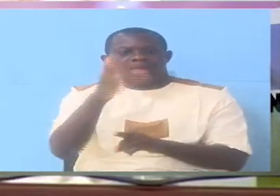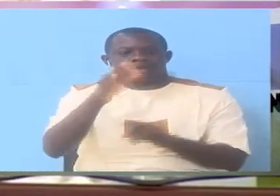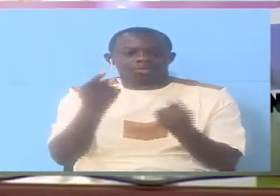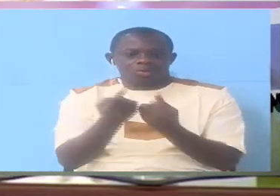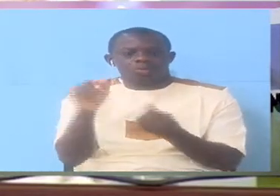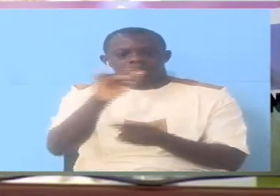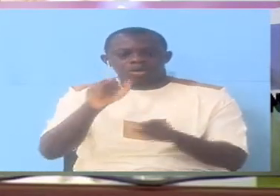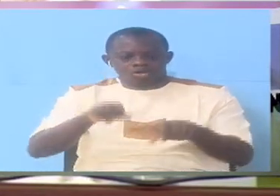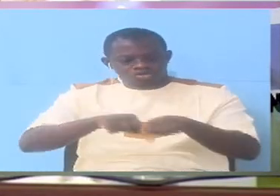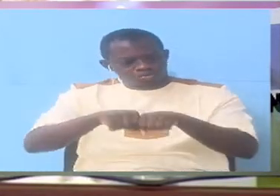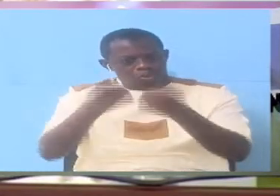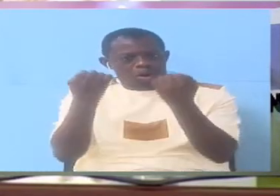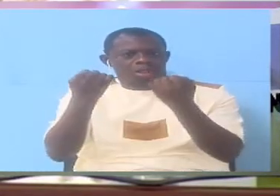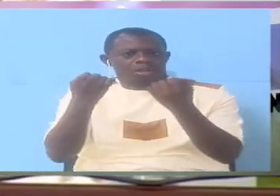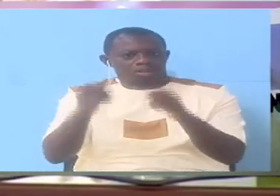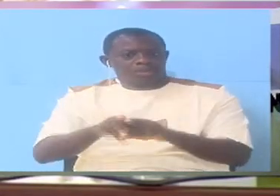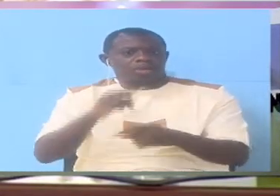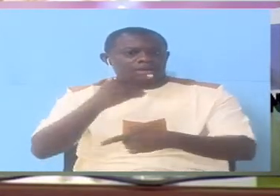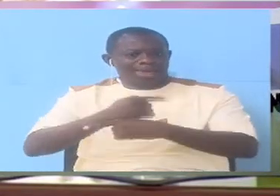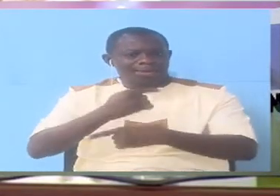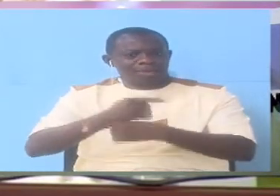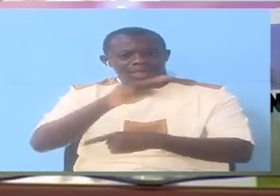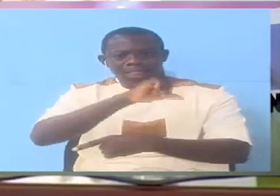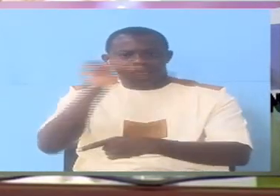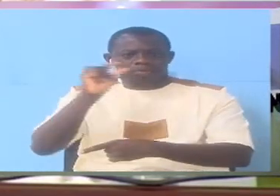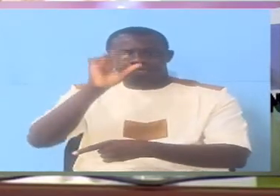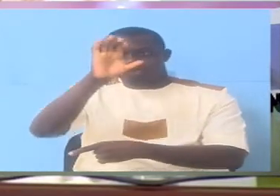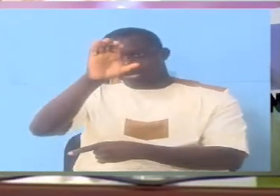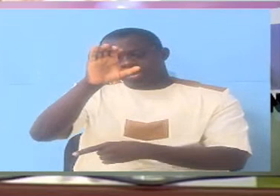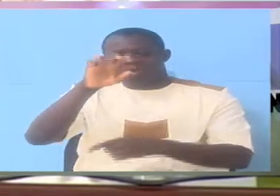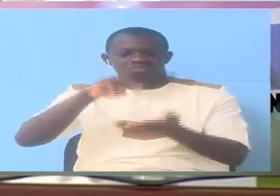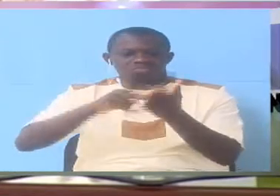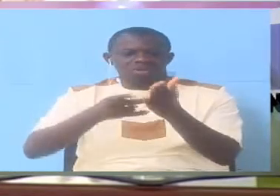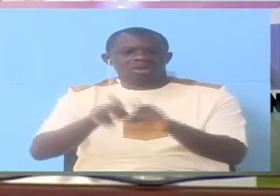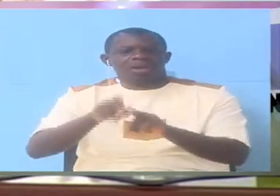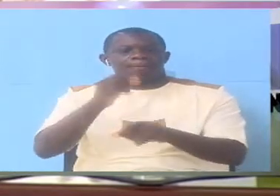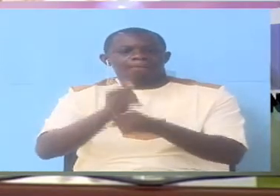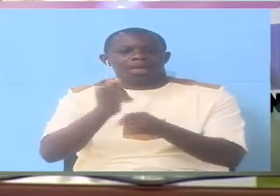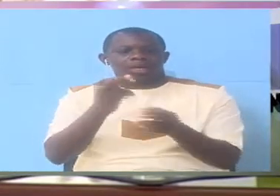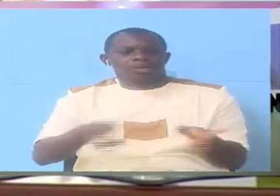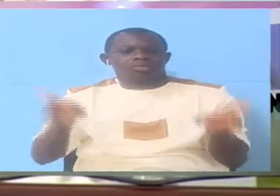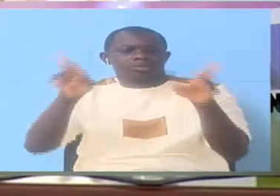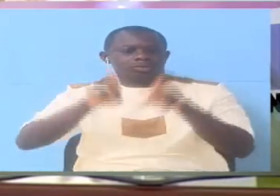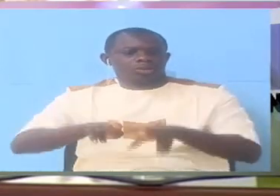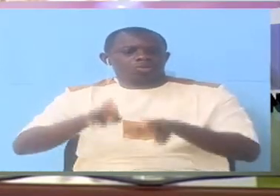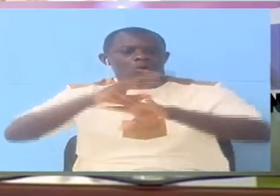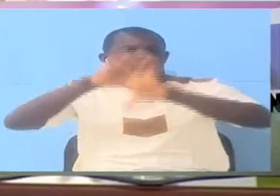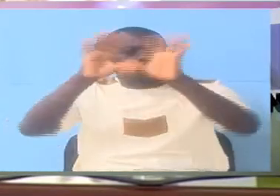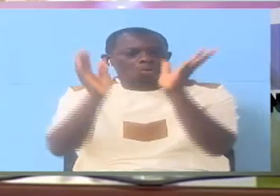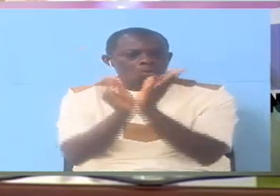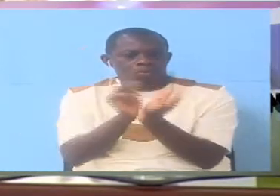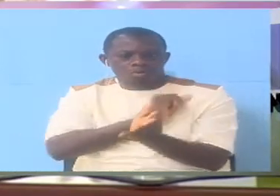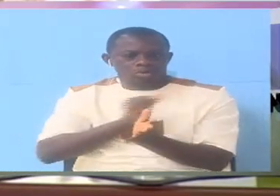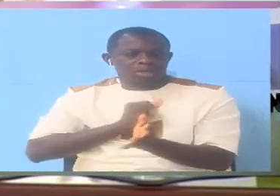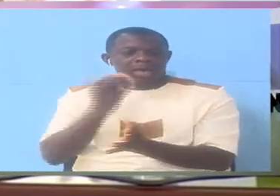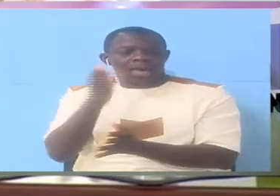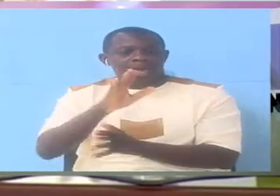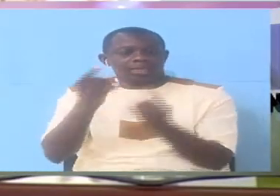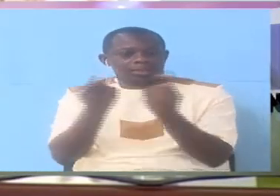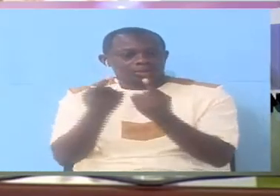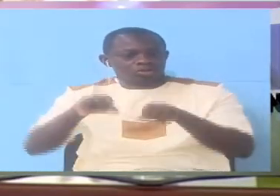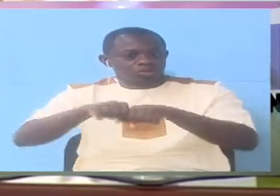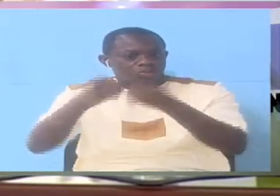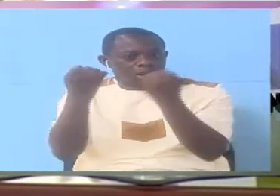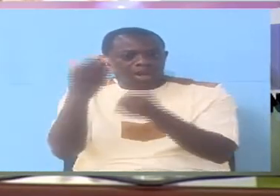tarnish the image of the country, meaning the Gambia, would misrepresent all of us, and whatsoever would destroy anyone could